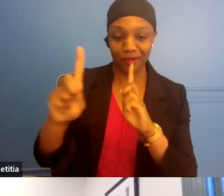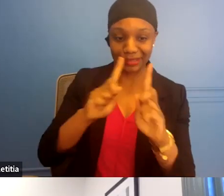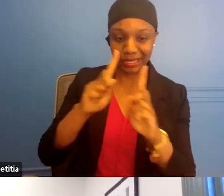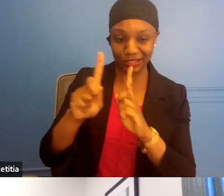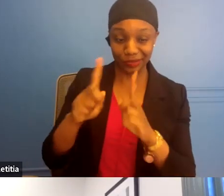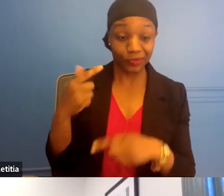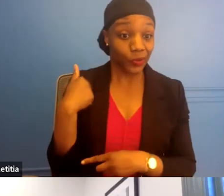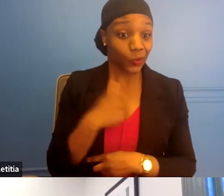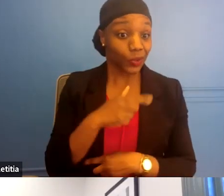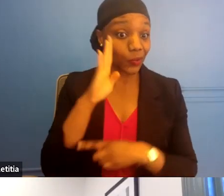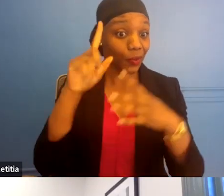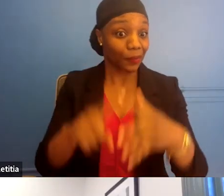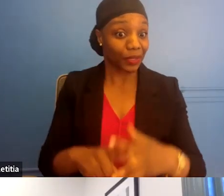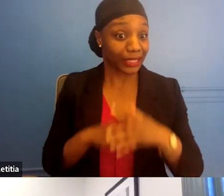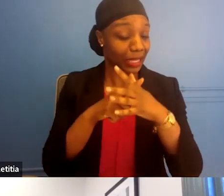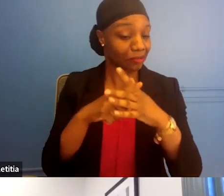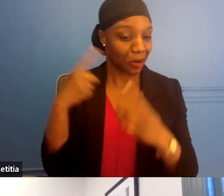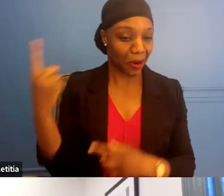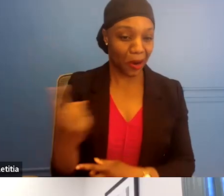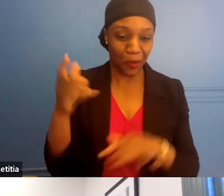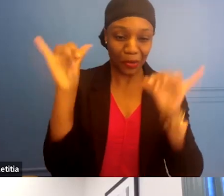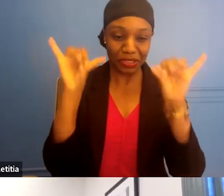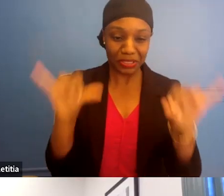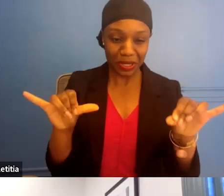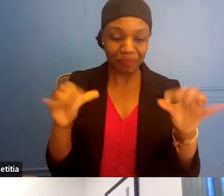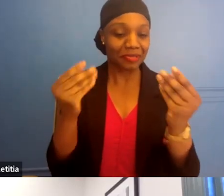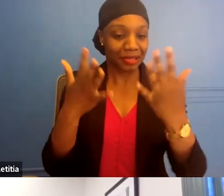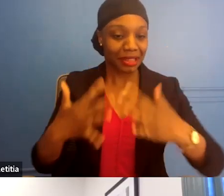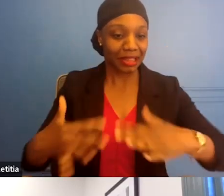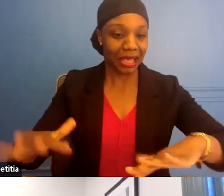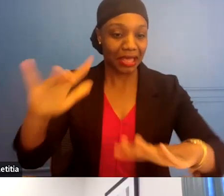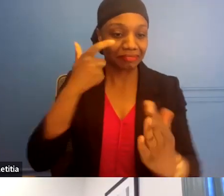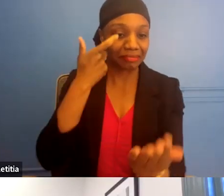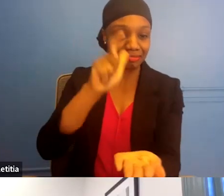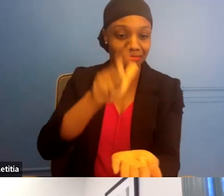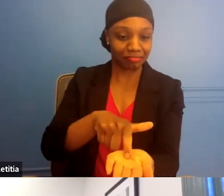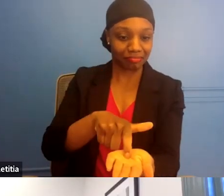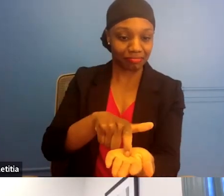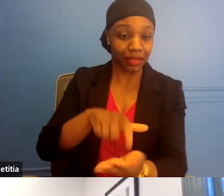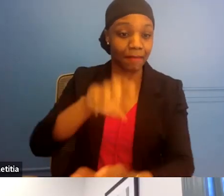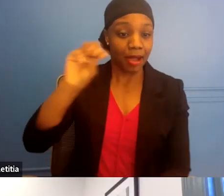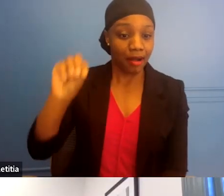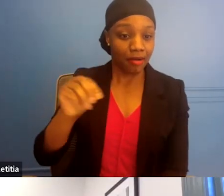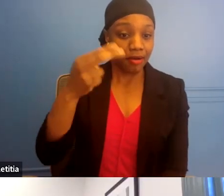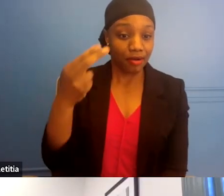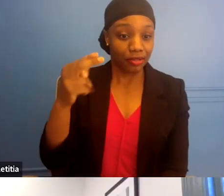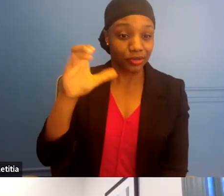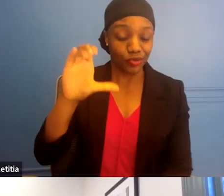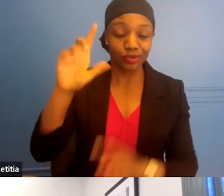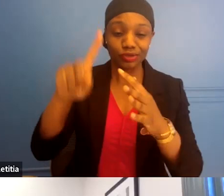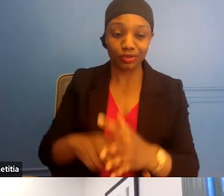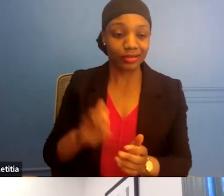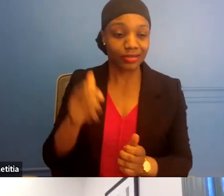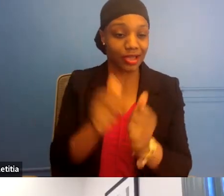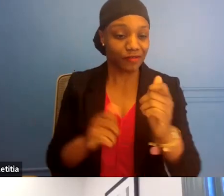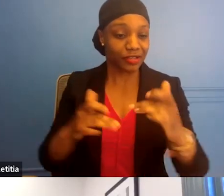will begin, as we always do, with our land acknowledgement. Mount Holyoke begins each event in the